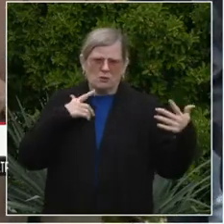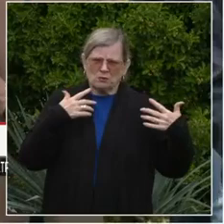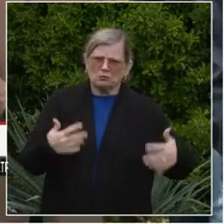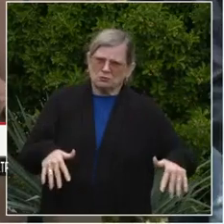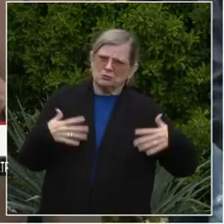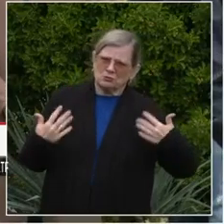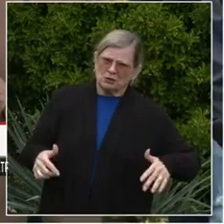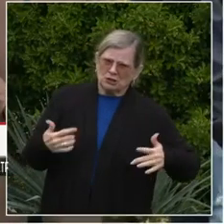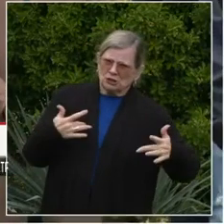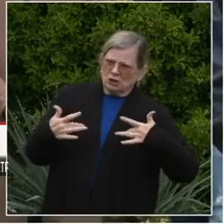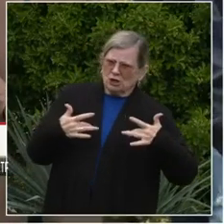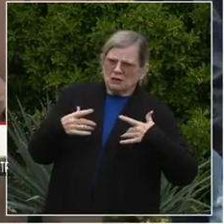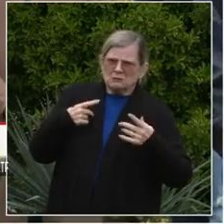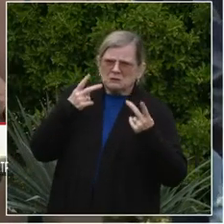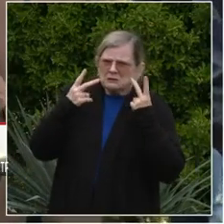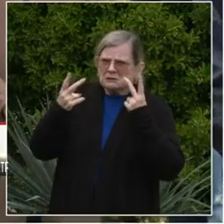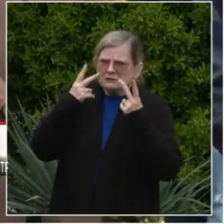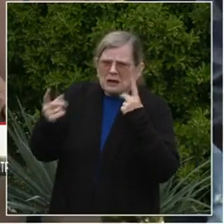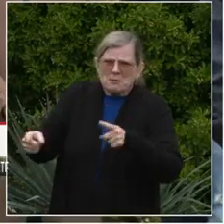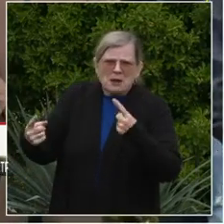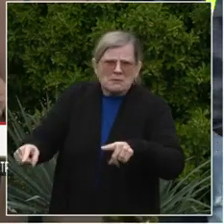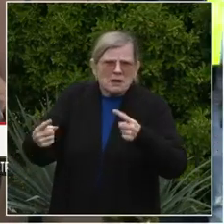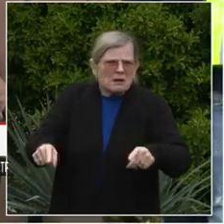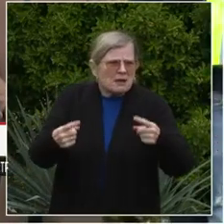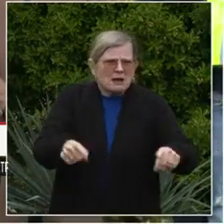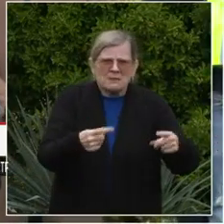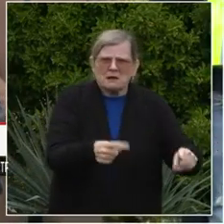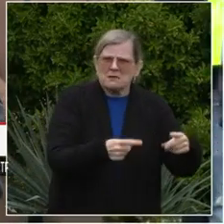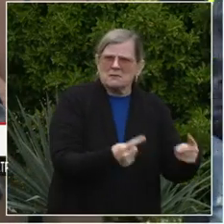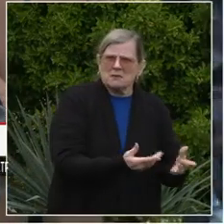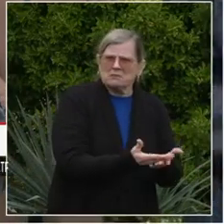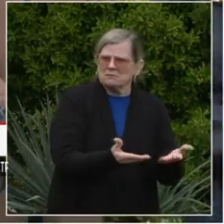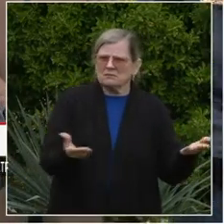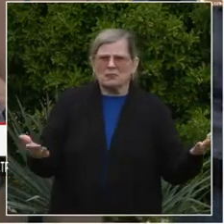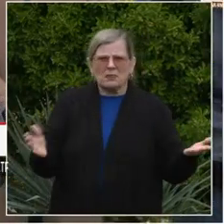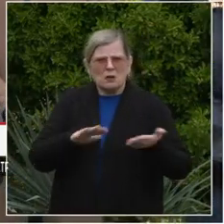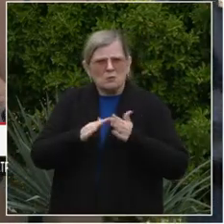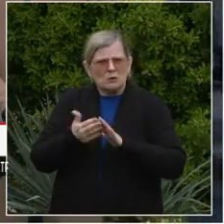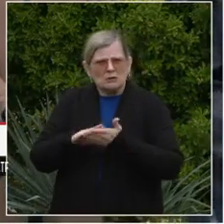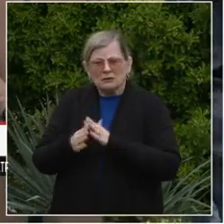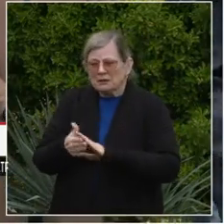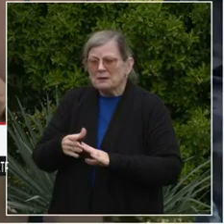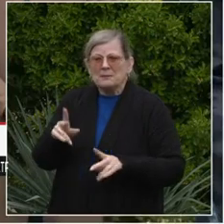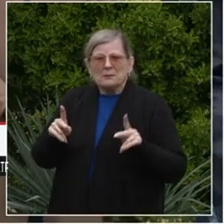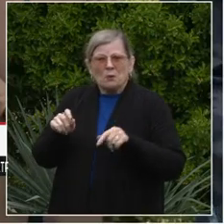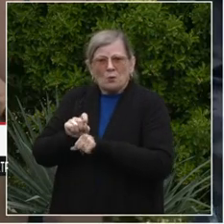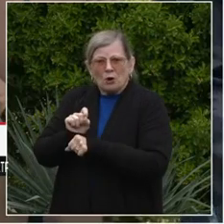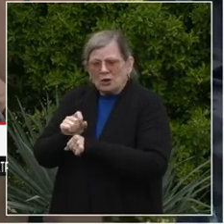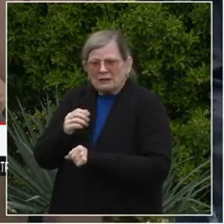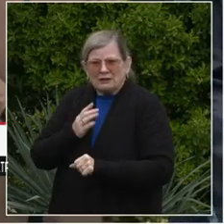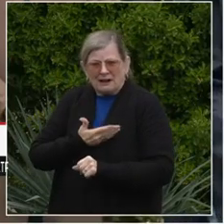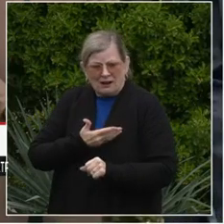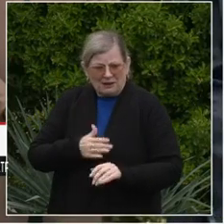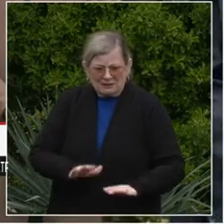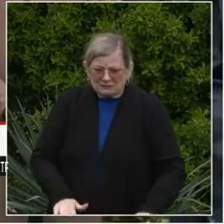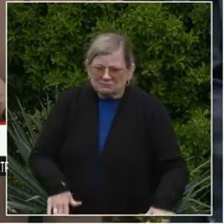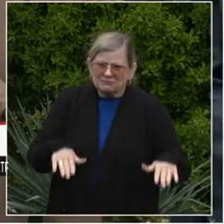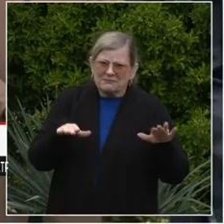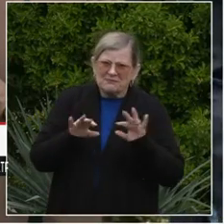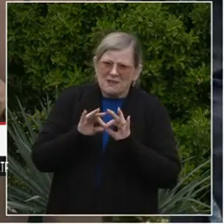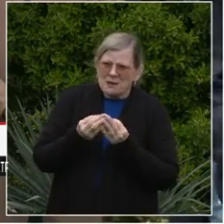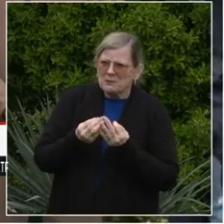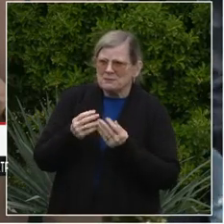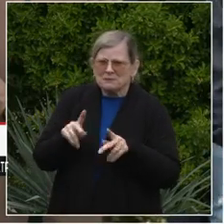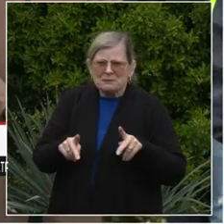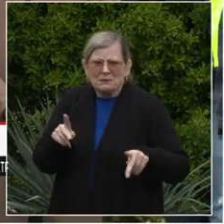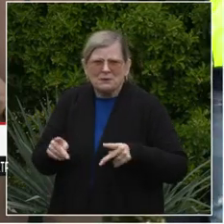district. Because we as community members live, work, and raise our children here also. ATF works